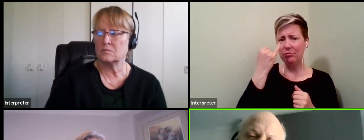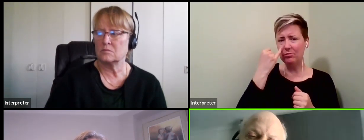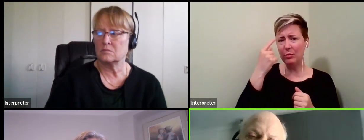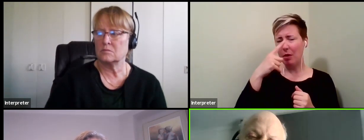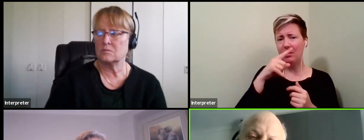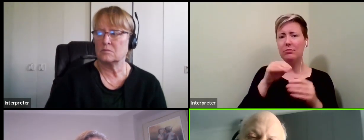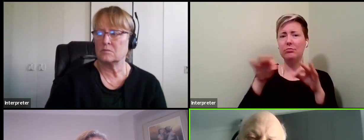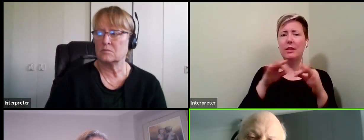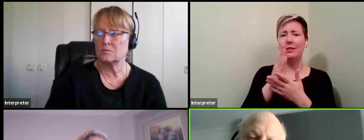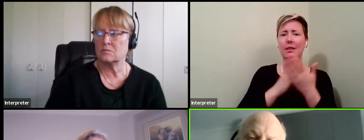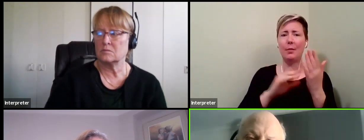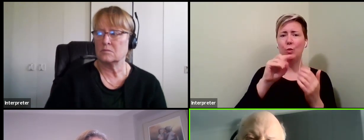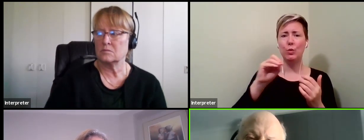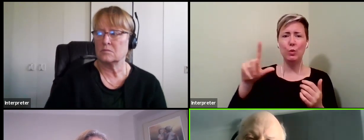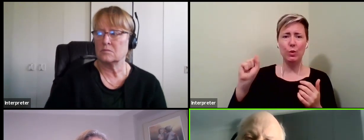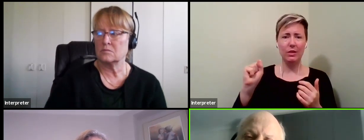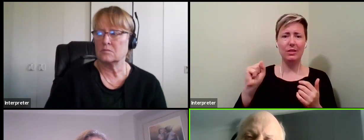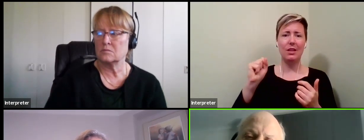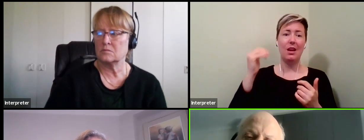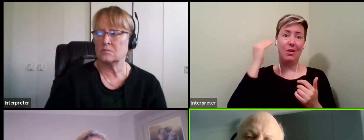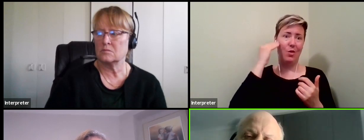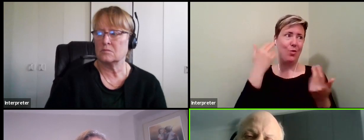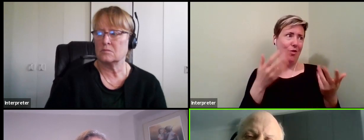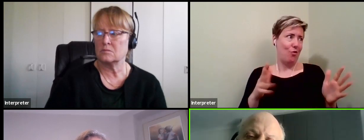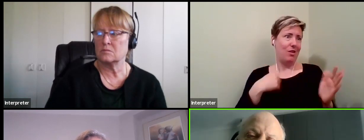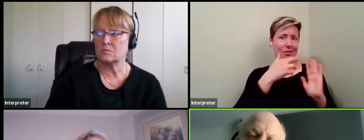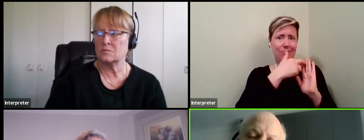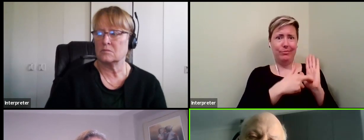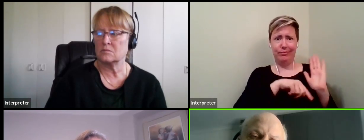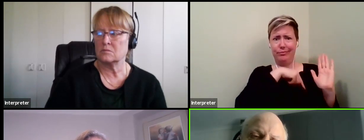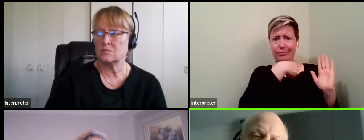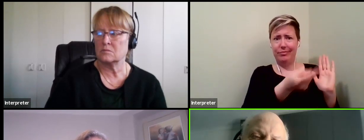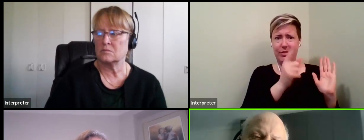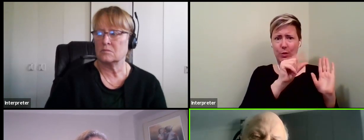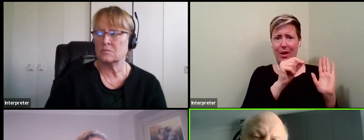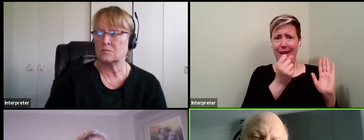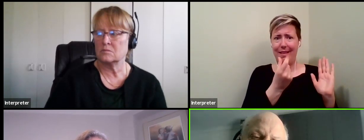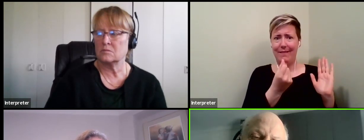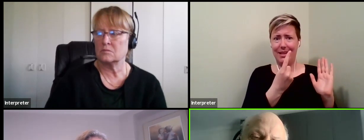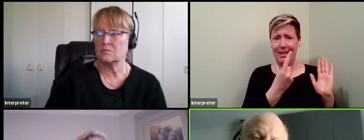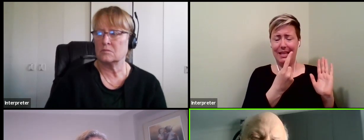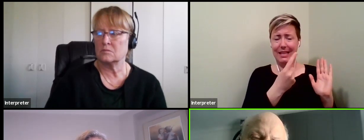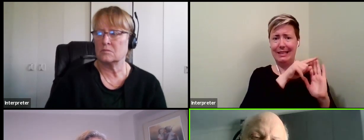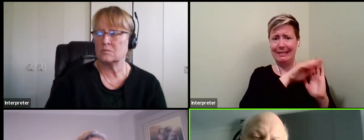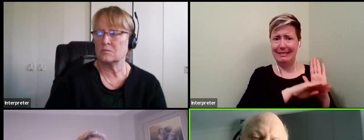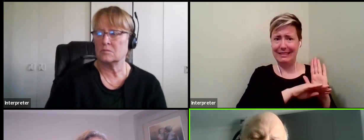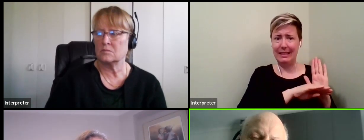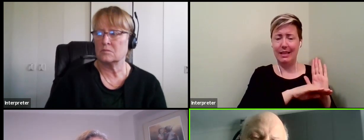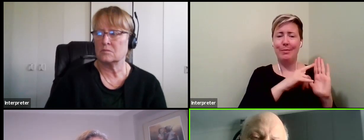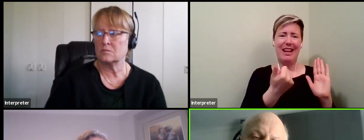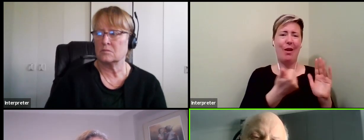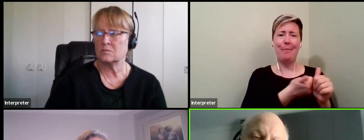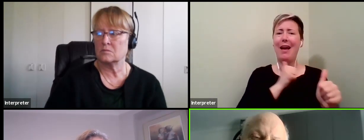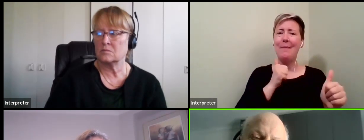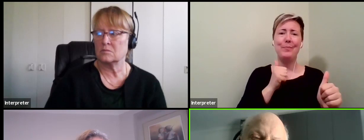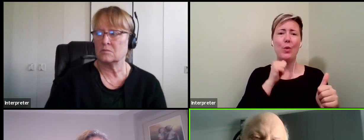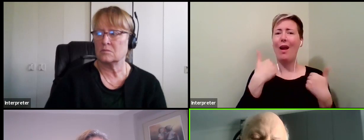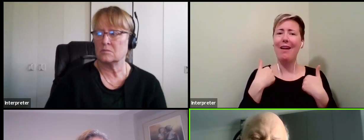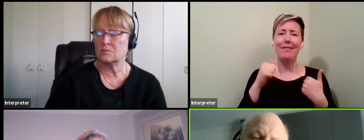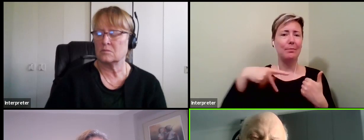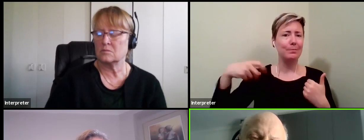had regulations on the books for this since 2011, but those regulations are out of date. They don't cover mobile